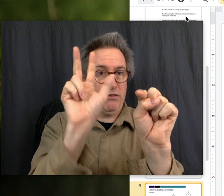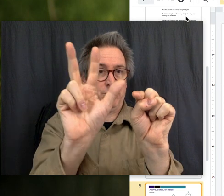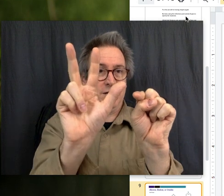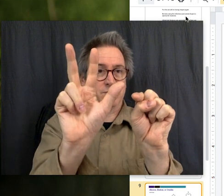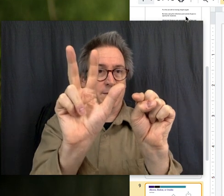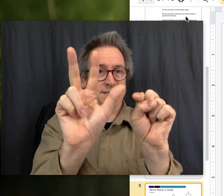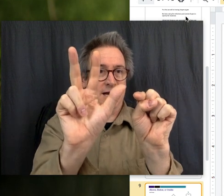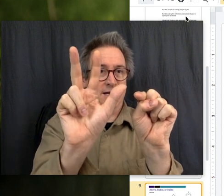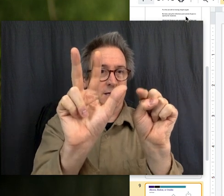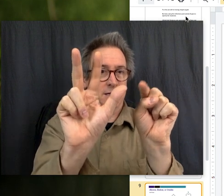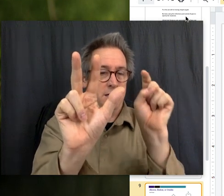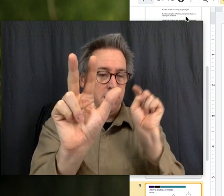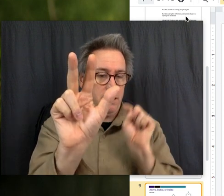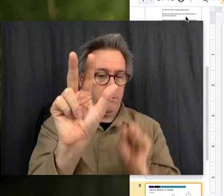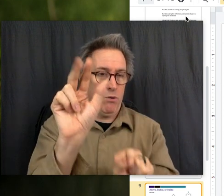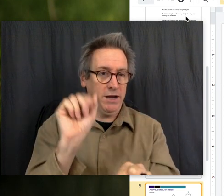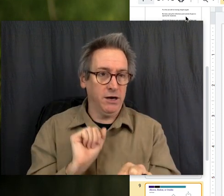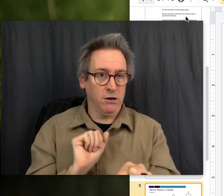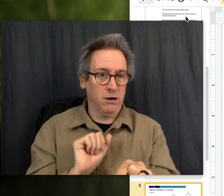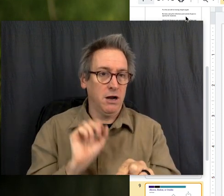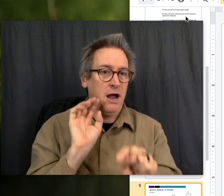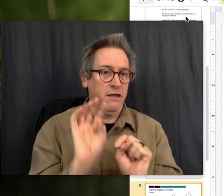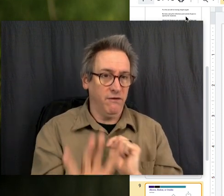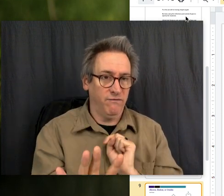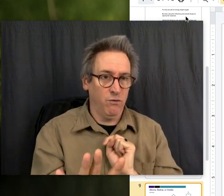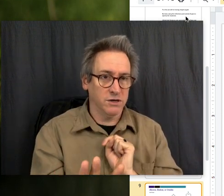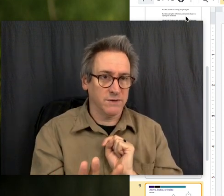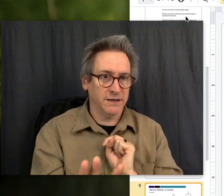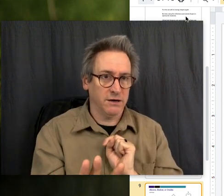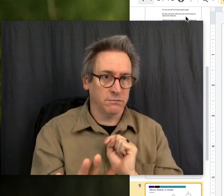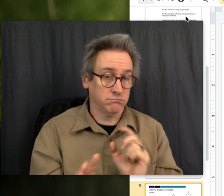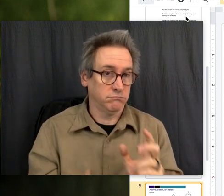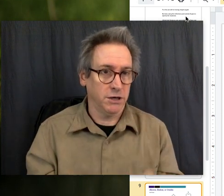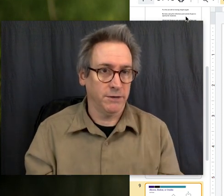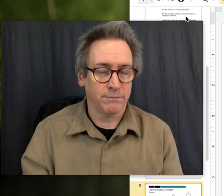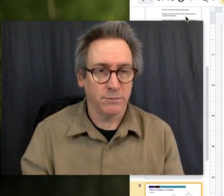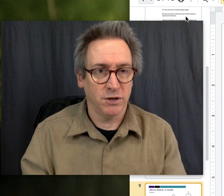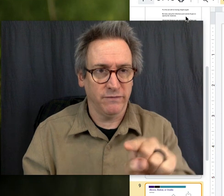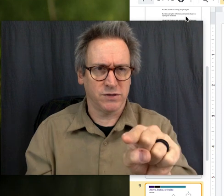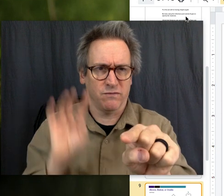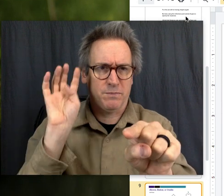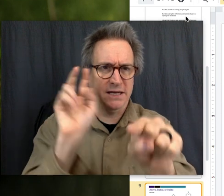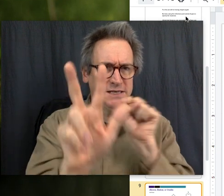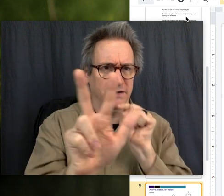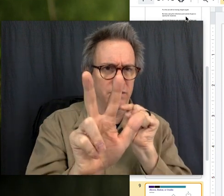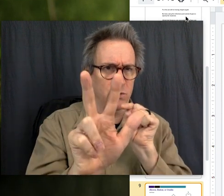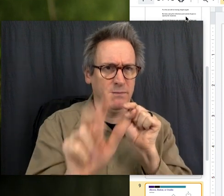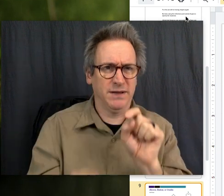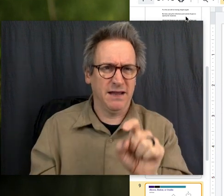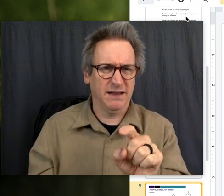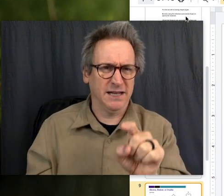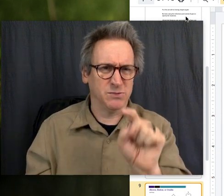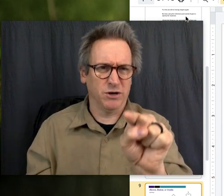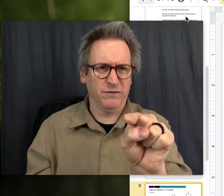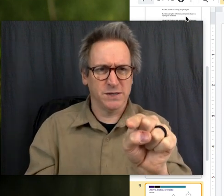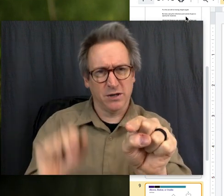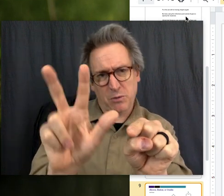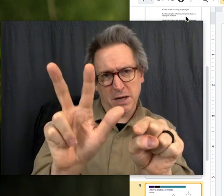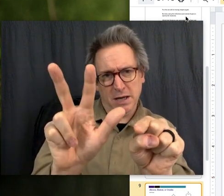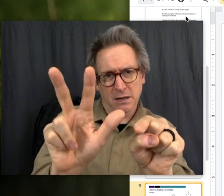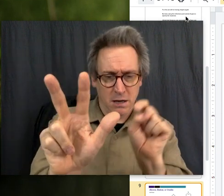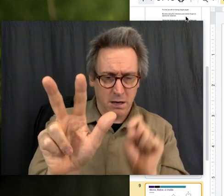the 3 is right beside it. Point here and the 4 is right there. You can sort of replace it if you want, but I think that's more